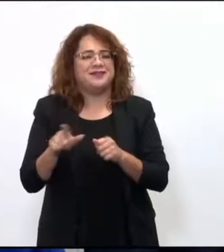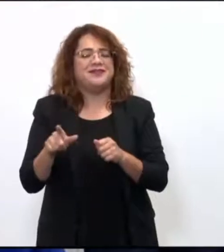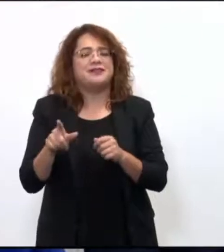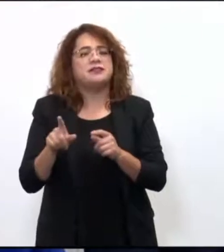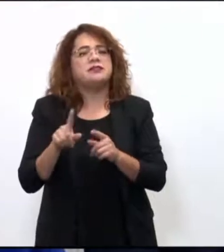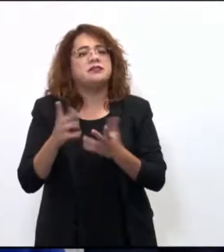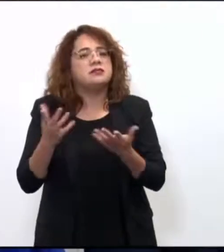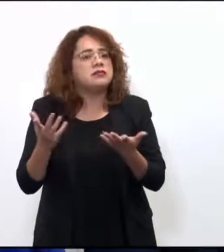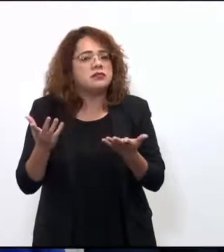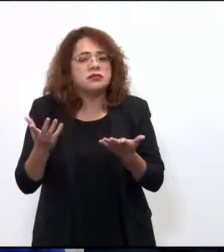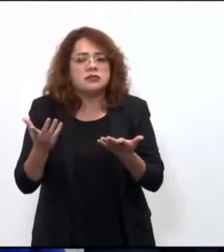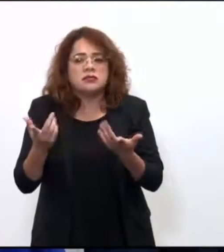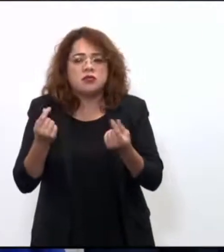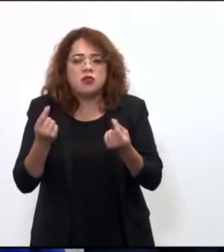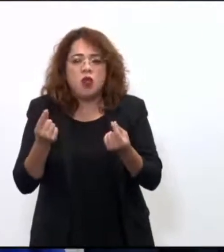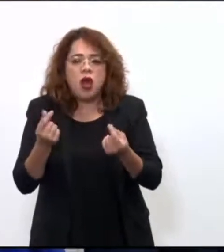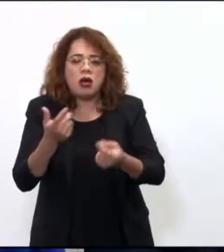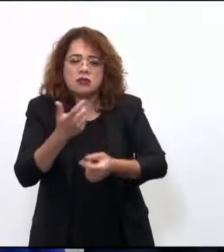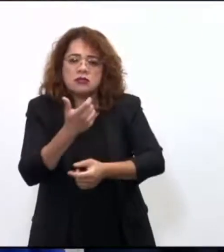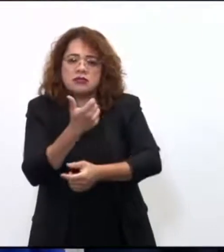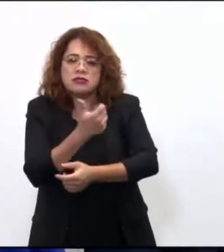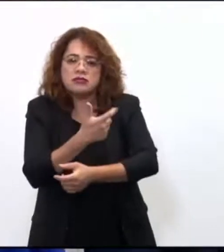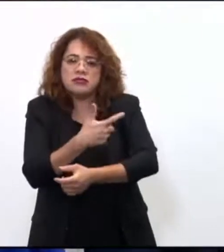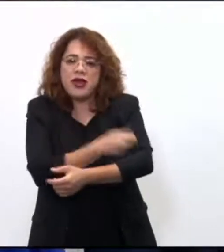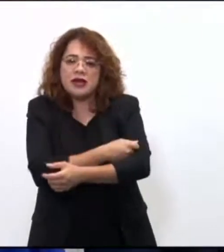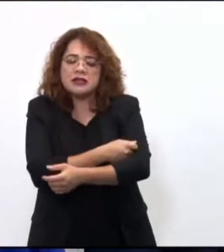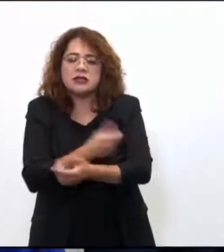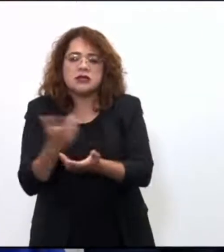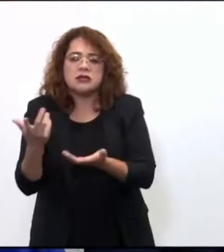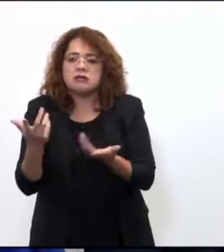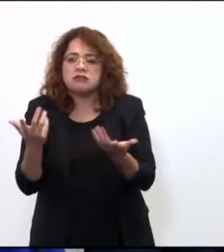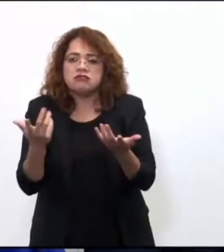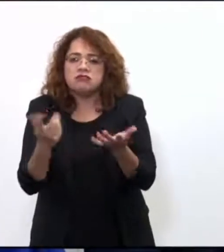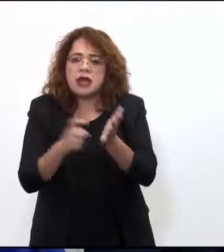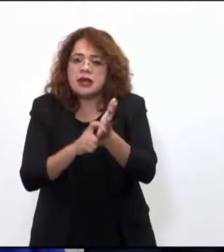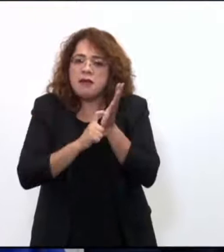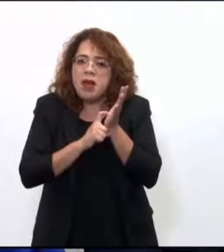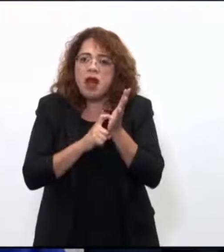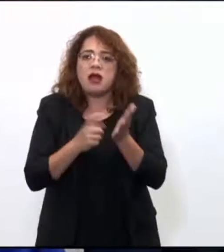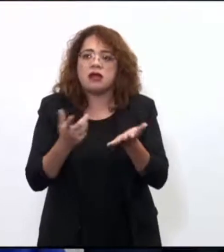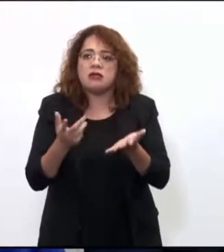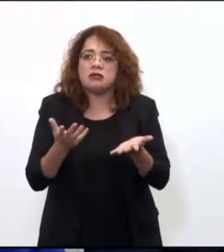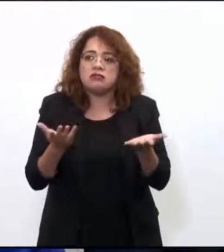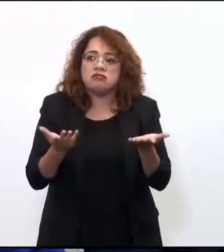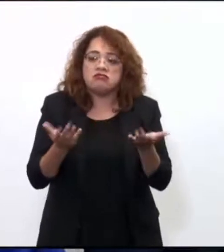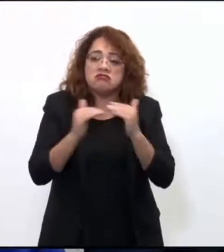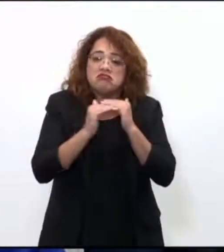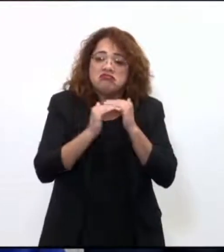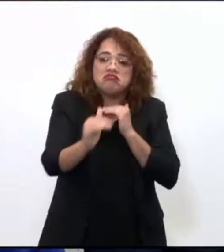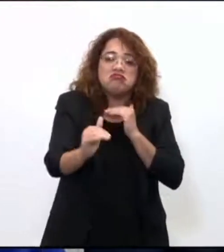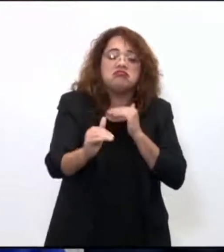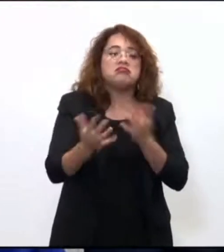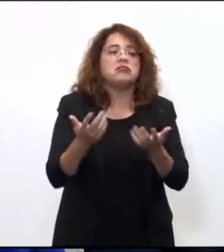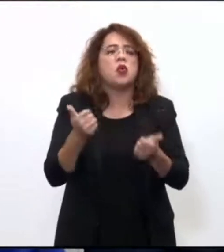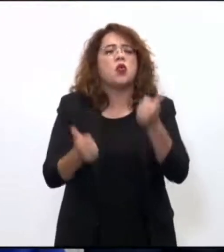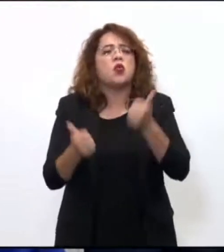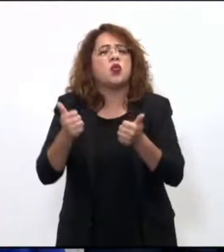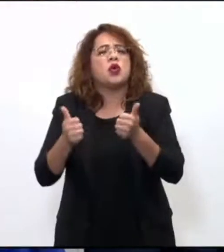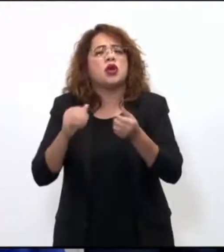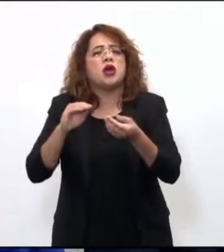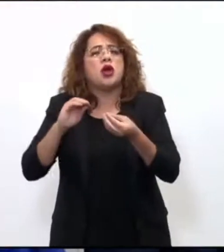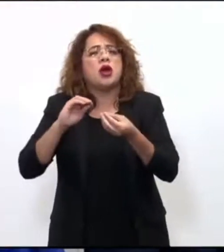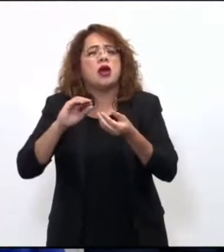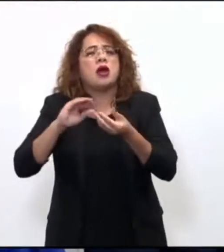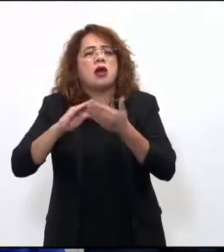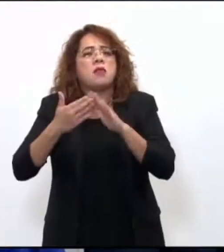just plateaued or if it's dropped significantly, and if so, like which communities have been the most impacted with the drop